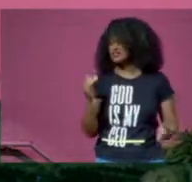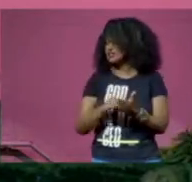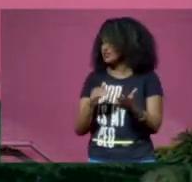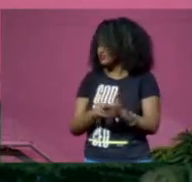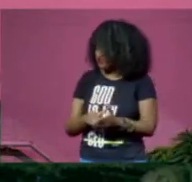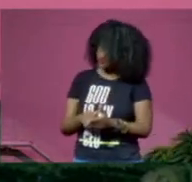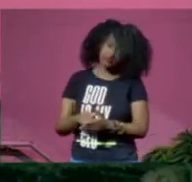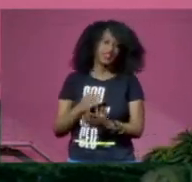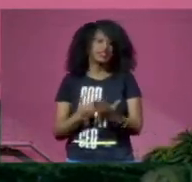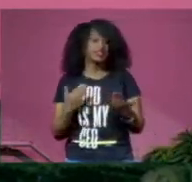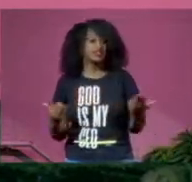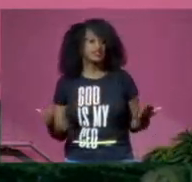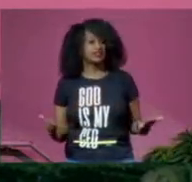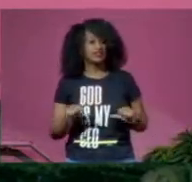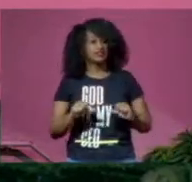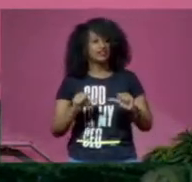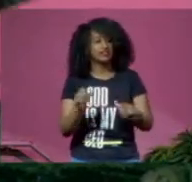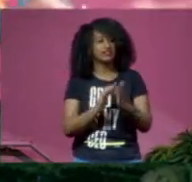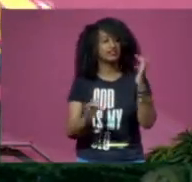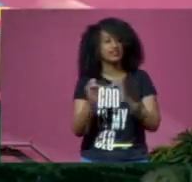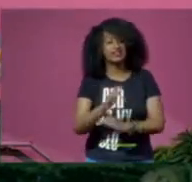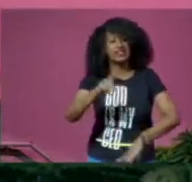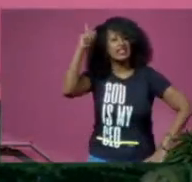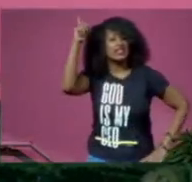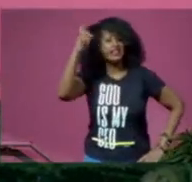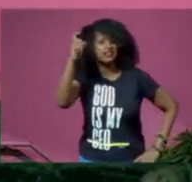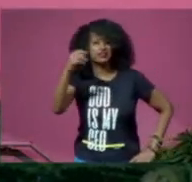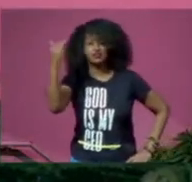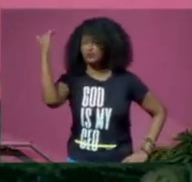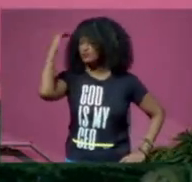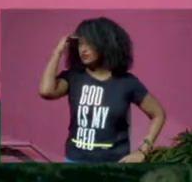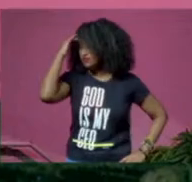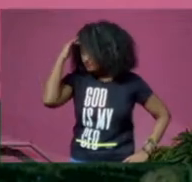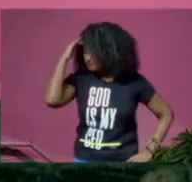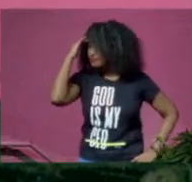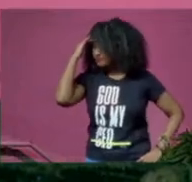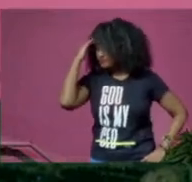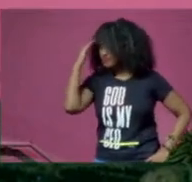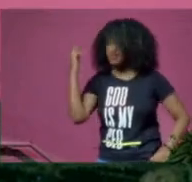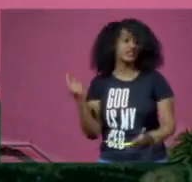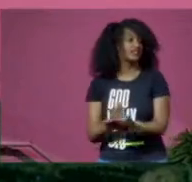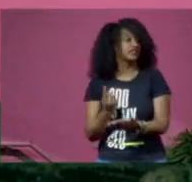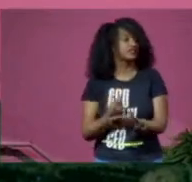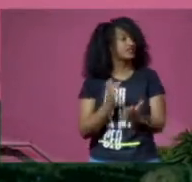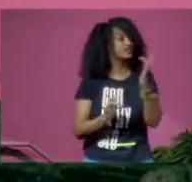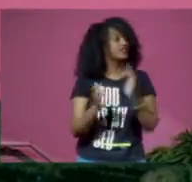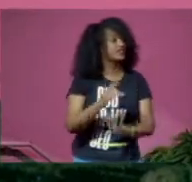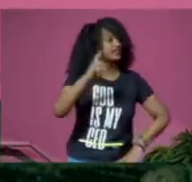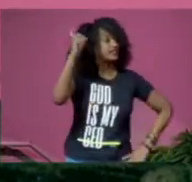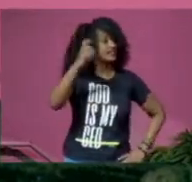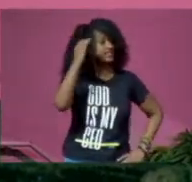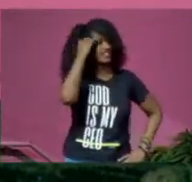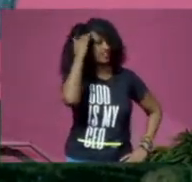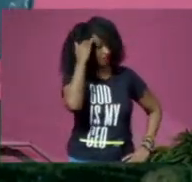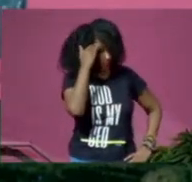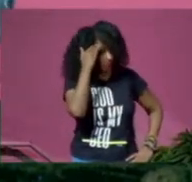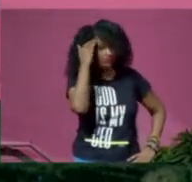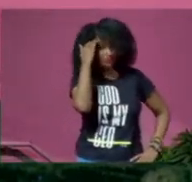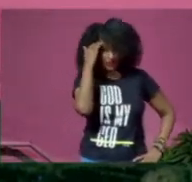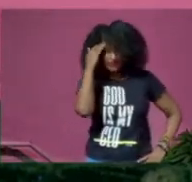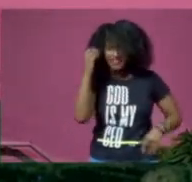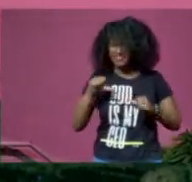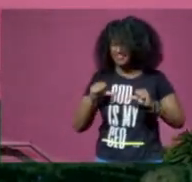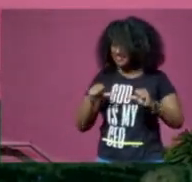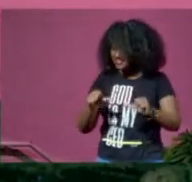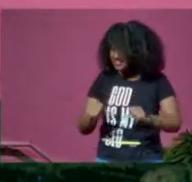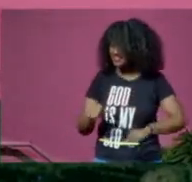things apparently still that Jesus needs to know. Yeah, there's some things that Jesus needs to know, some knowledge that he still needs